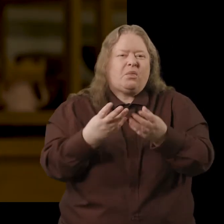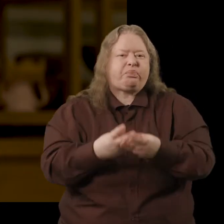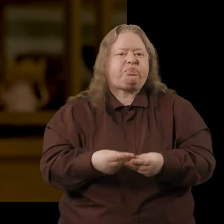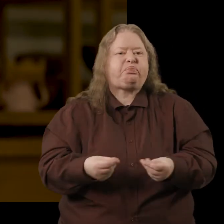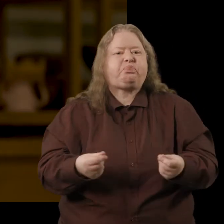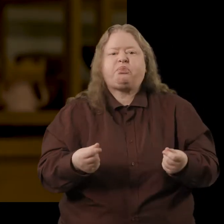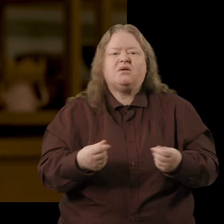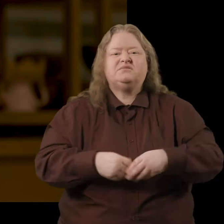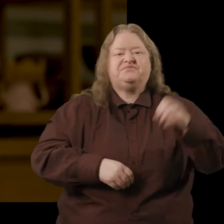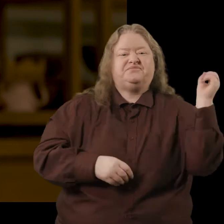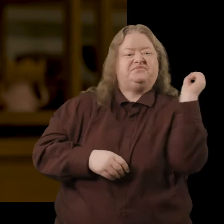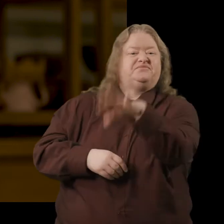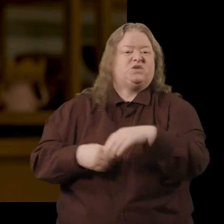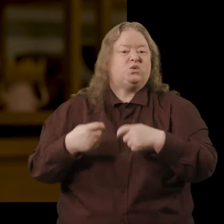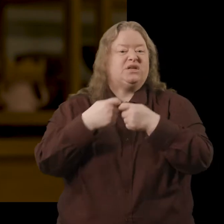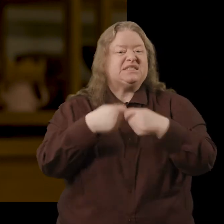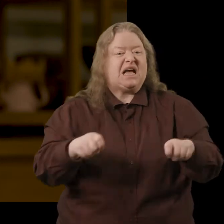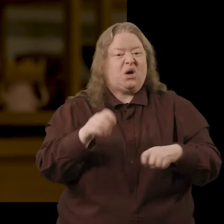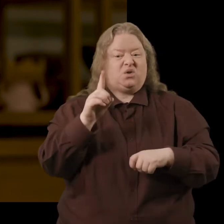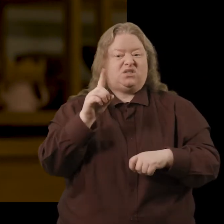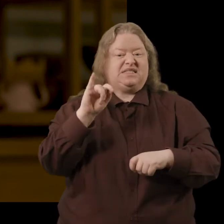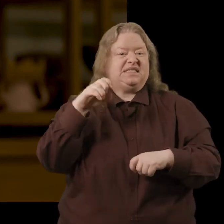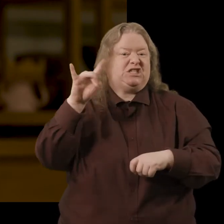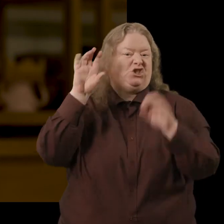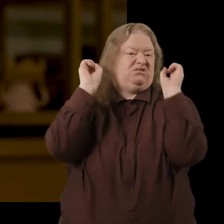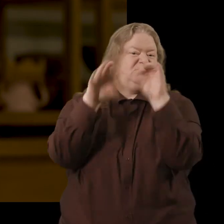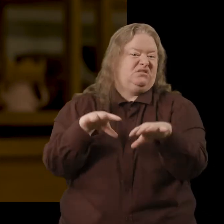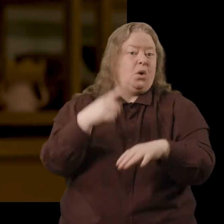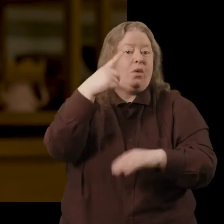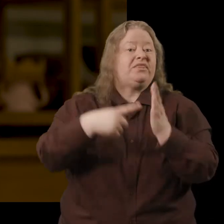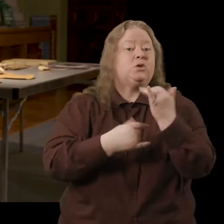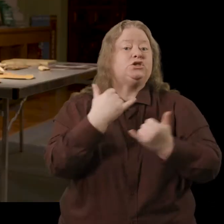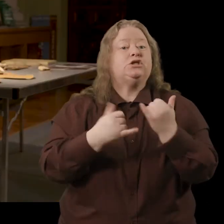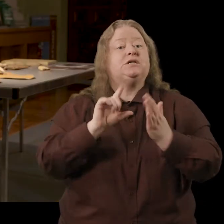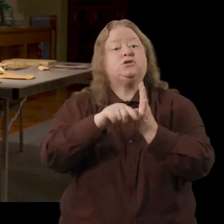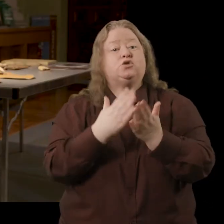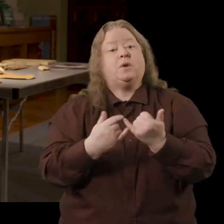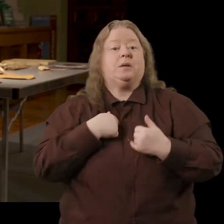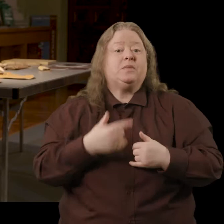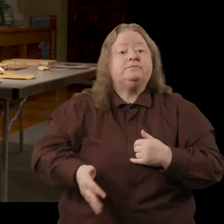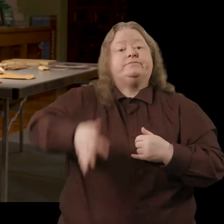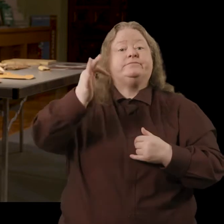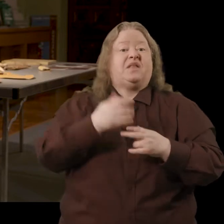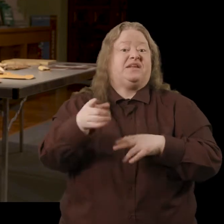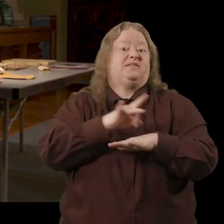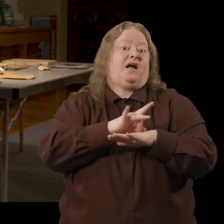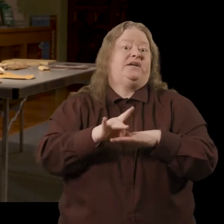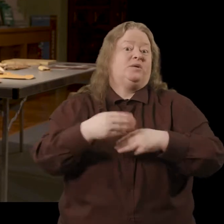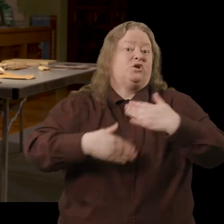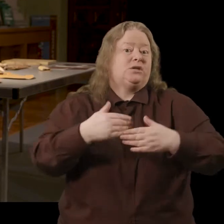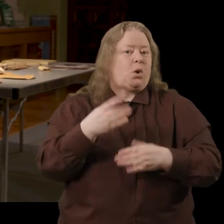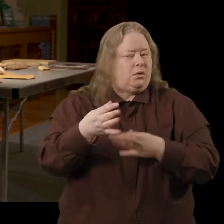they get thrown in the town ditch, and 1,000 years later somebody digs them up. And that's the kind of process